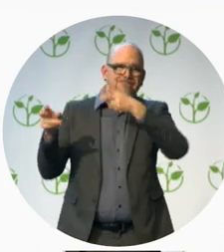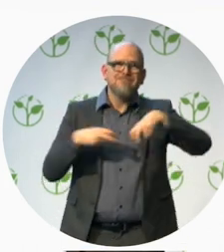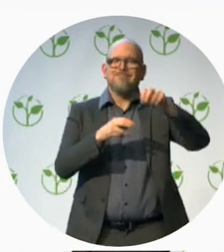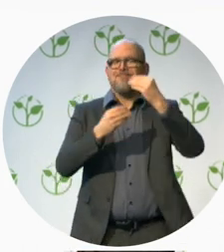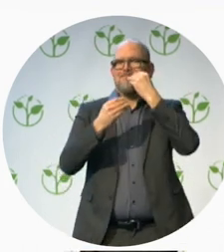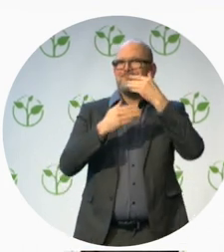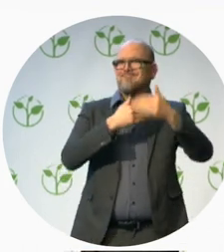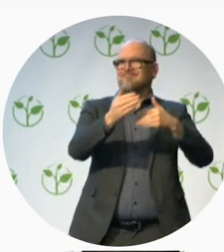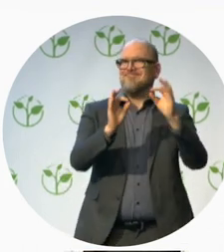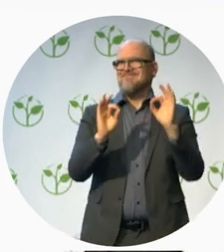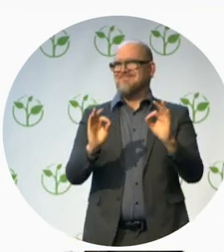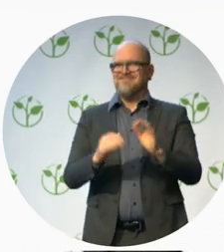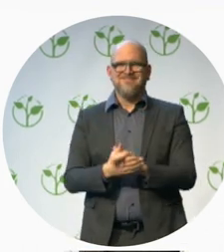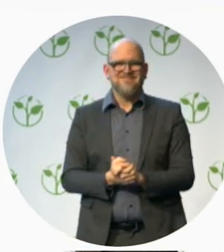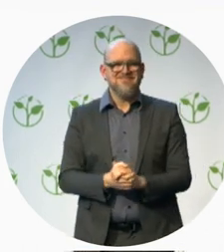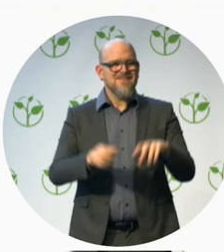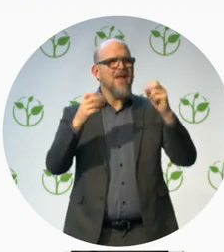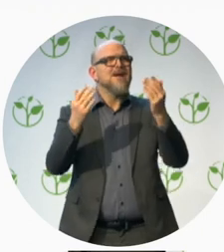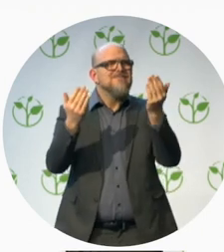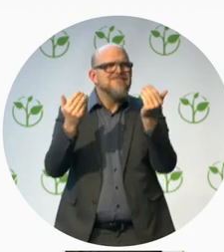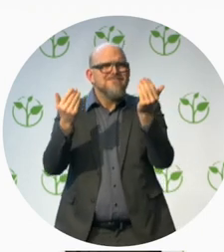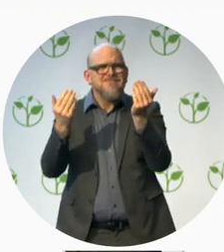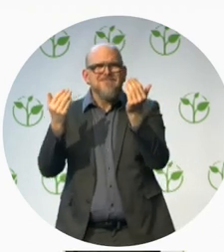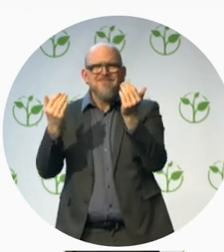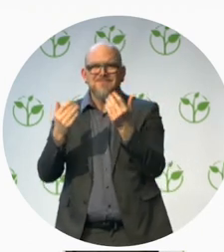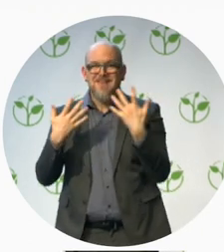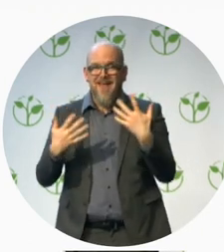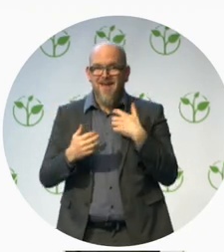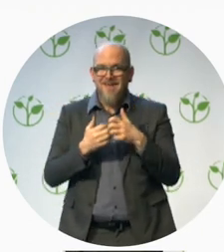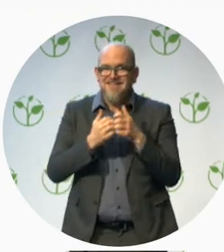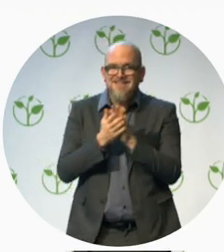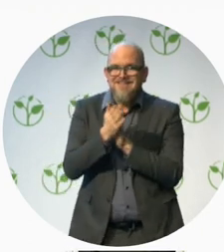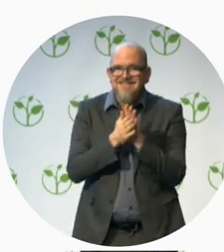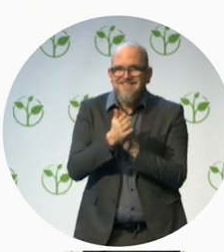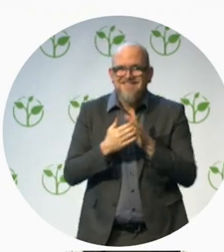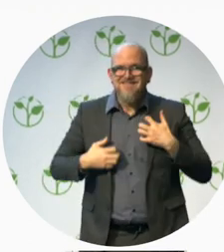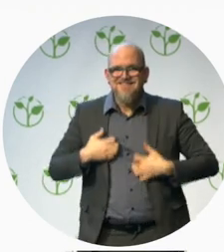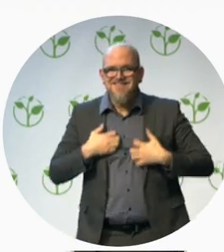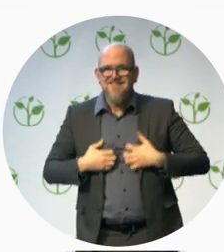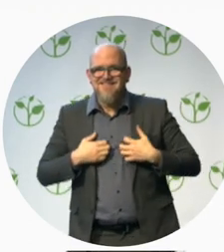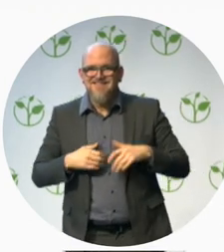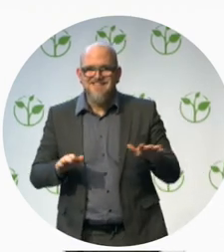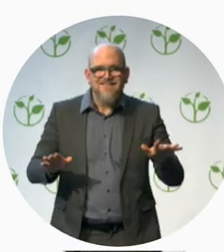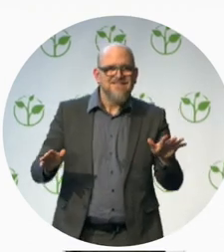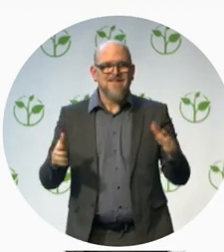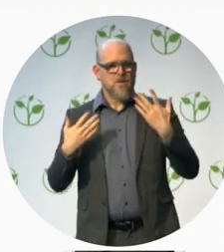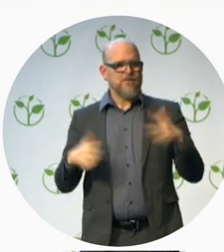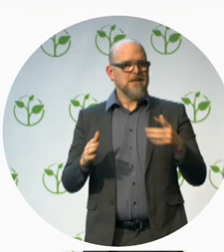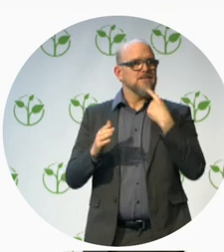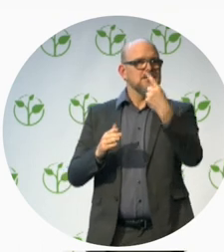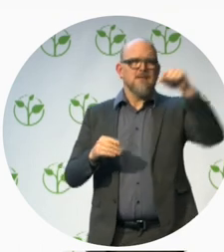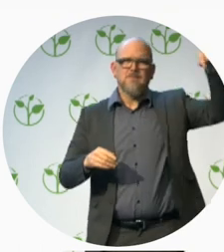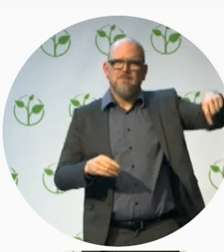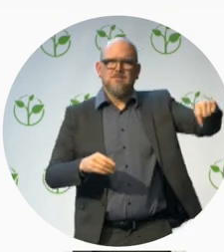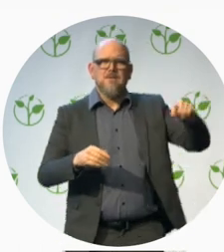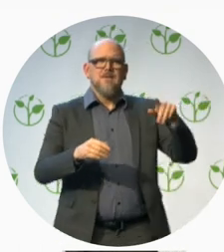That's it. Come on in. This is very exciting. There's so many of you. Now, as I said when we were in the rotunda,